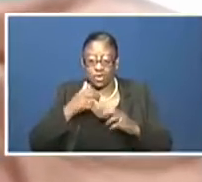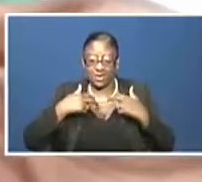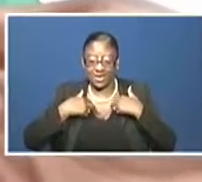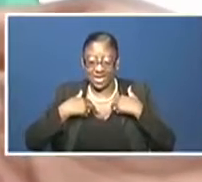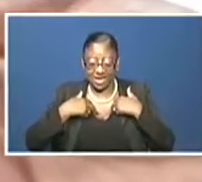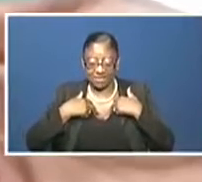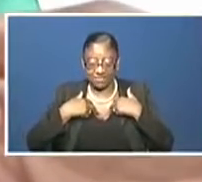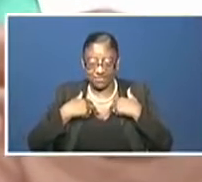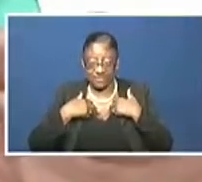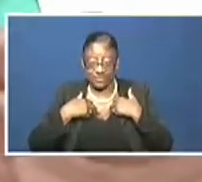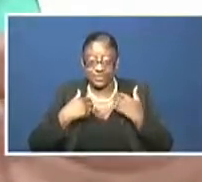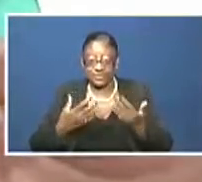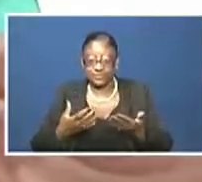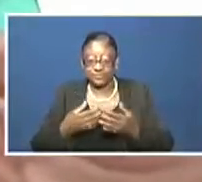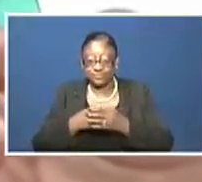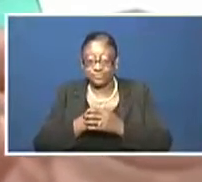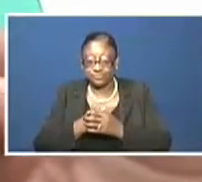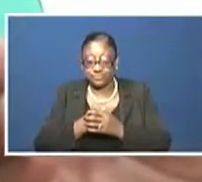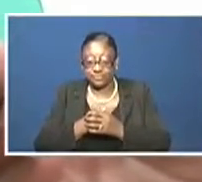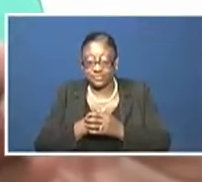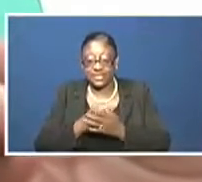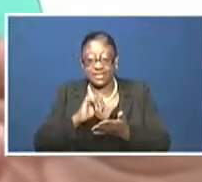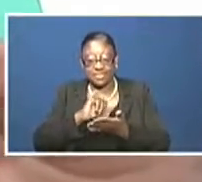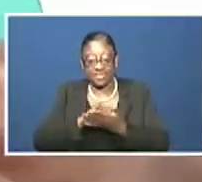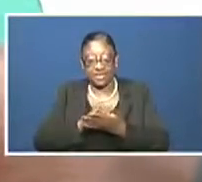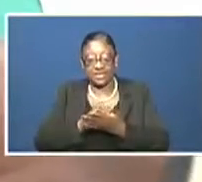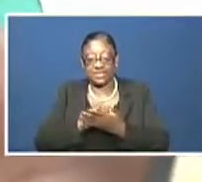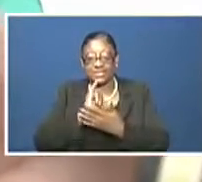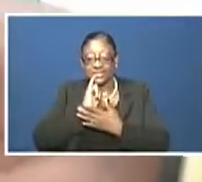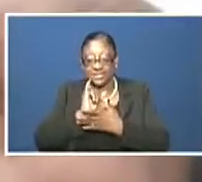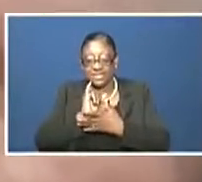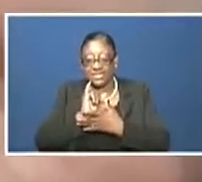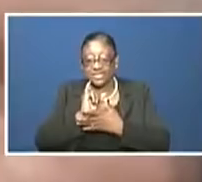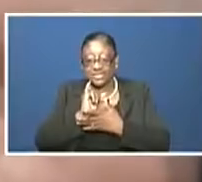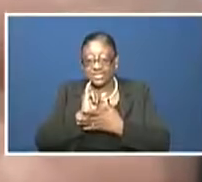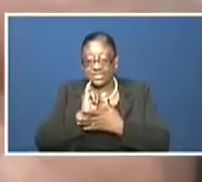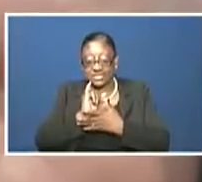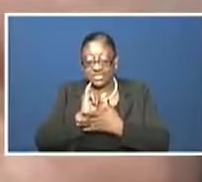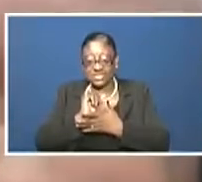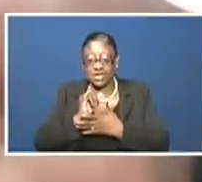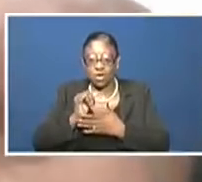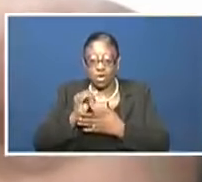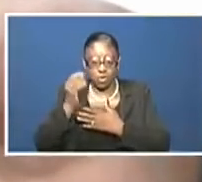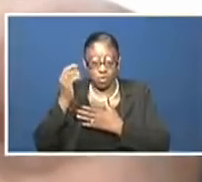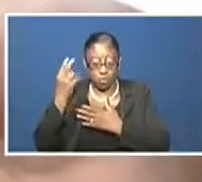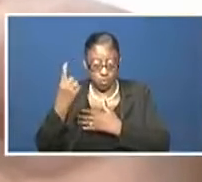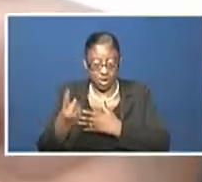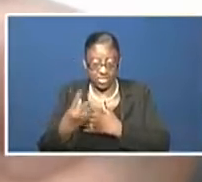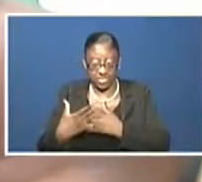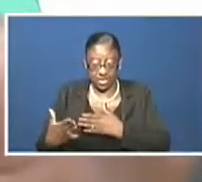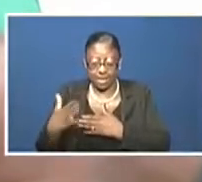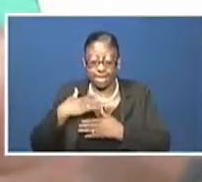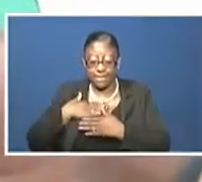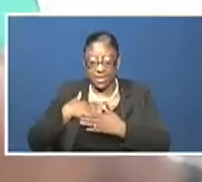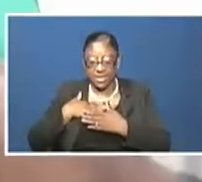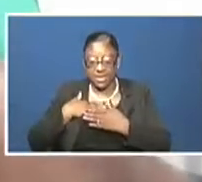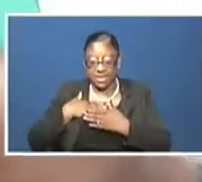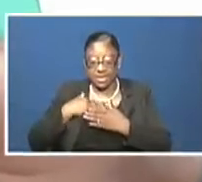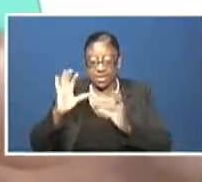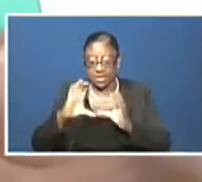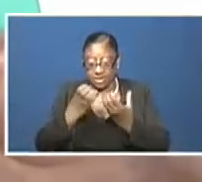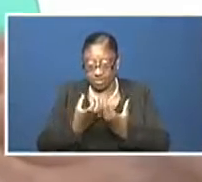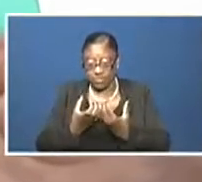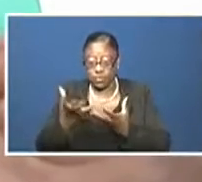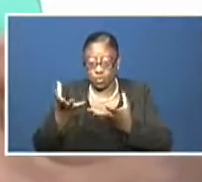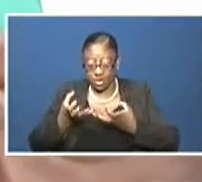who may be impaired. That is a pillar of my administration, and you would have